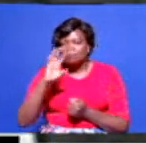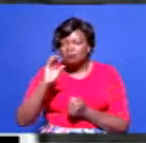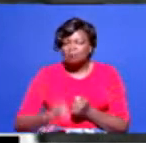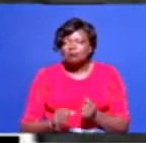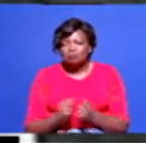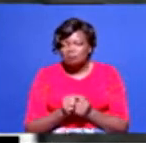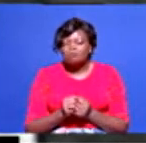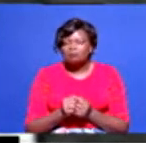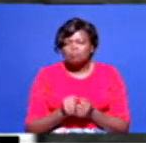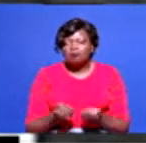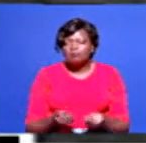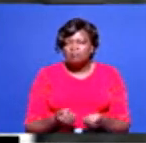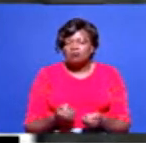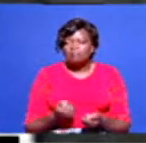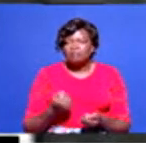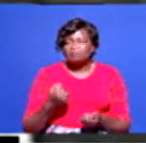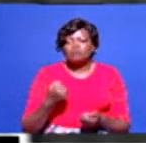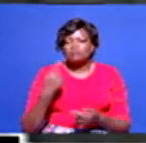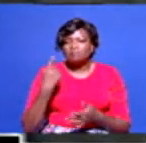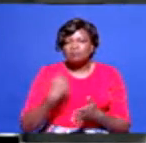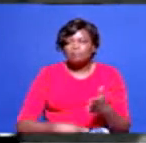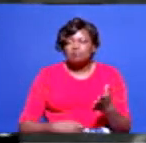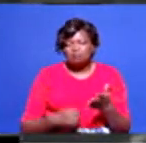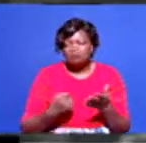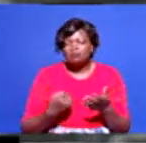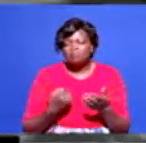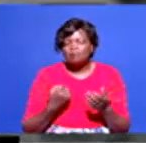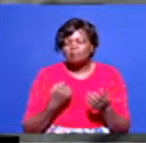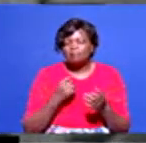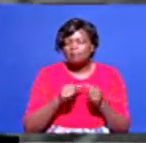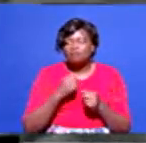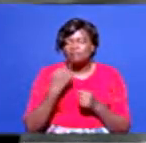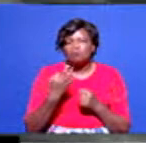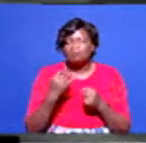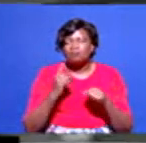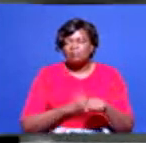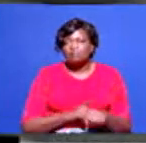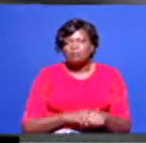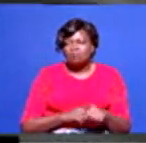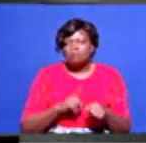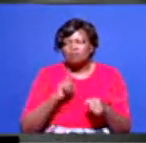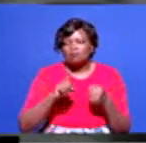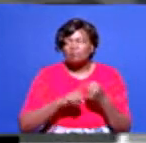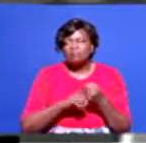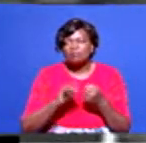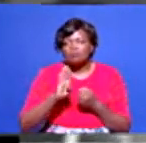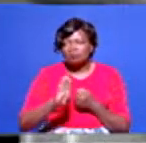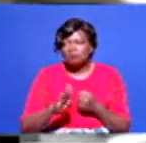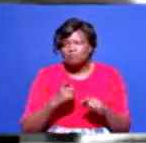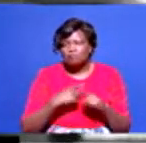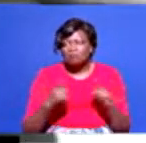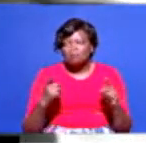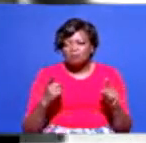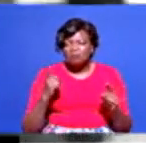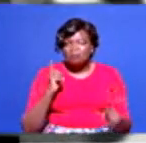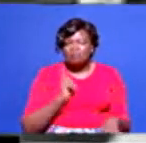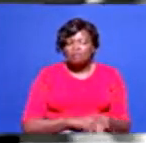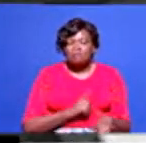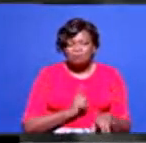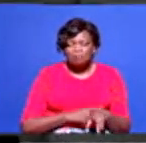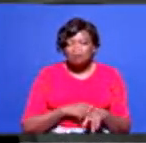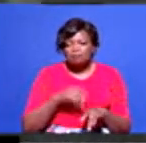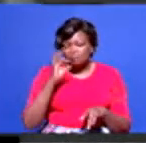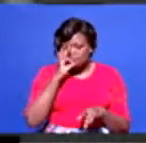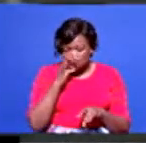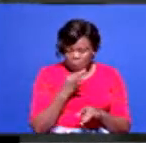tax collection having more than quadrupled to 160 billion shillings. However, during his tenure,